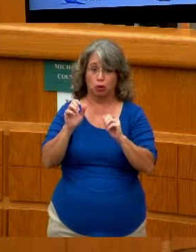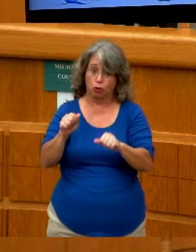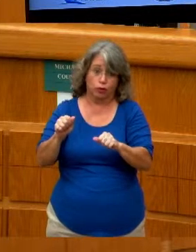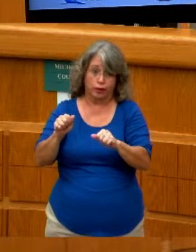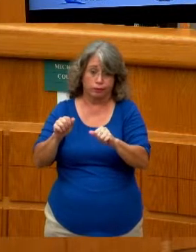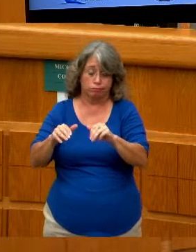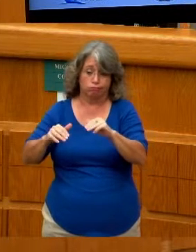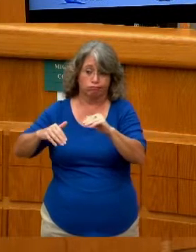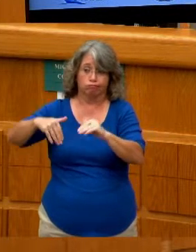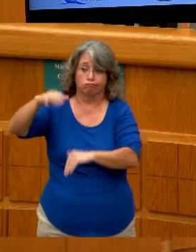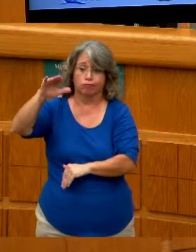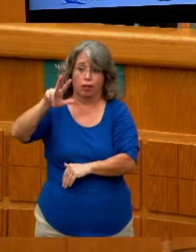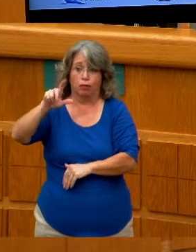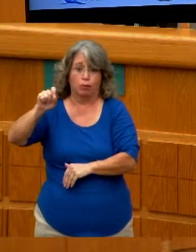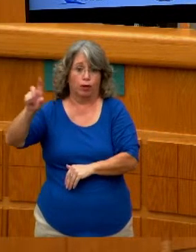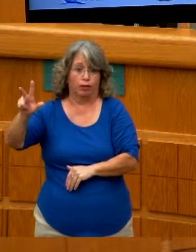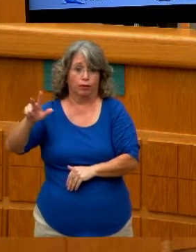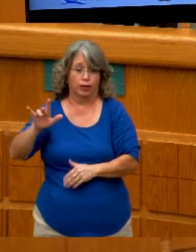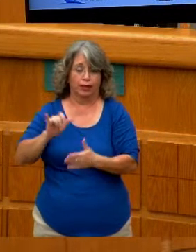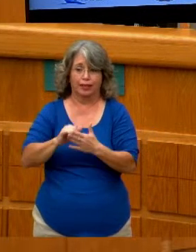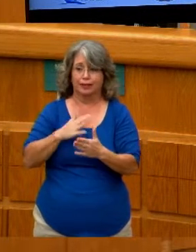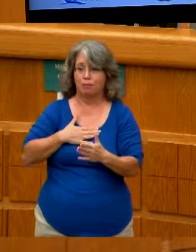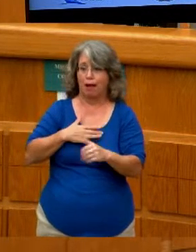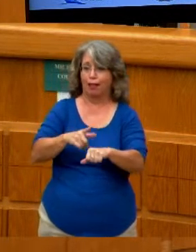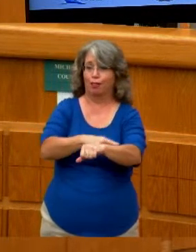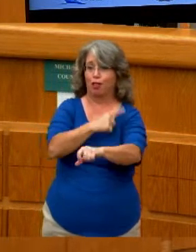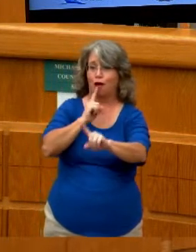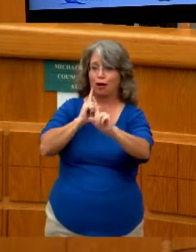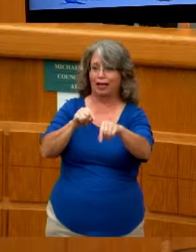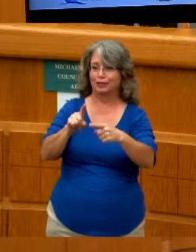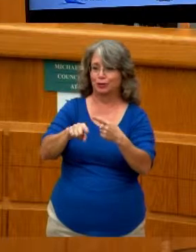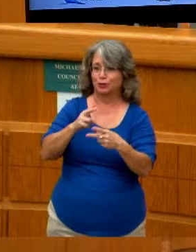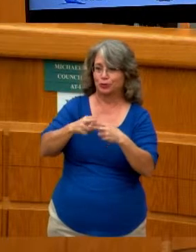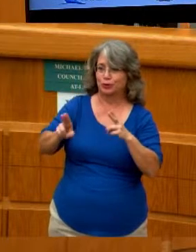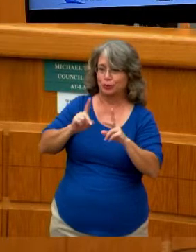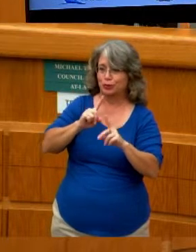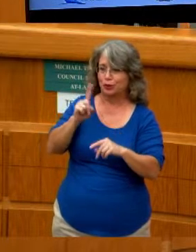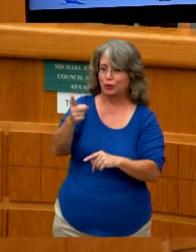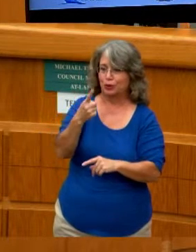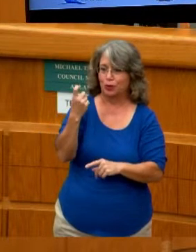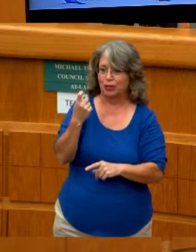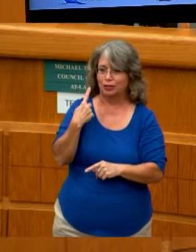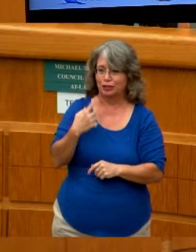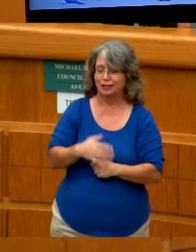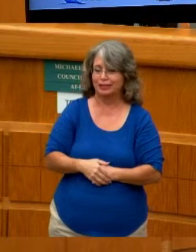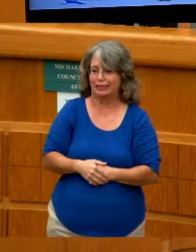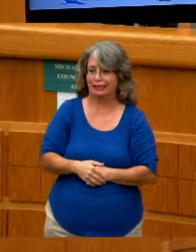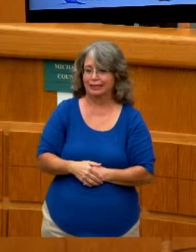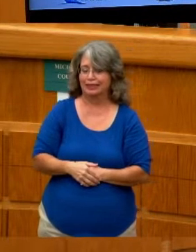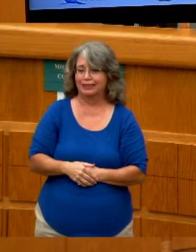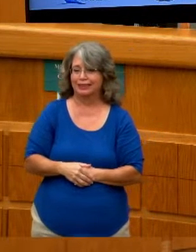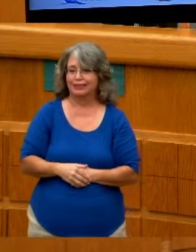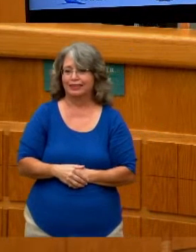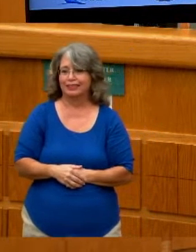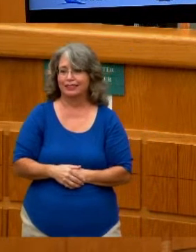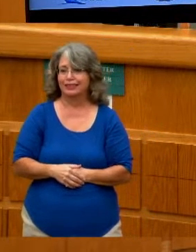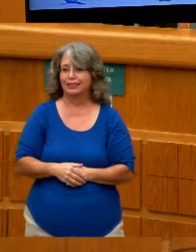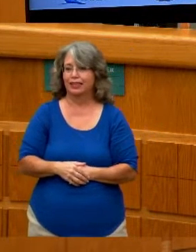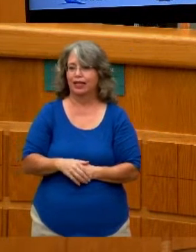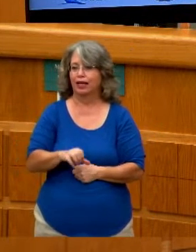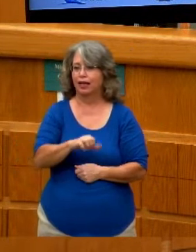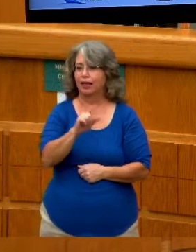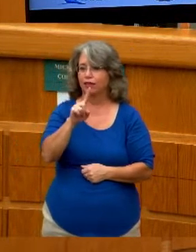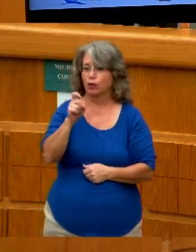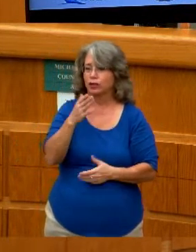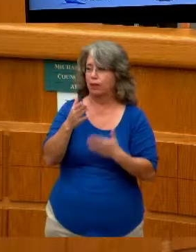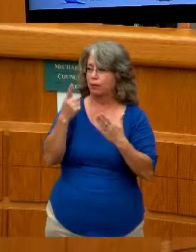only 1.8. It could be up to 3.3. And so that's my long-winded answer to that very